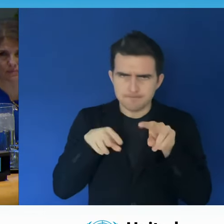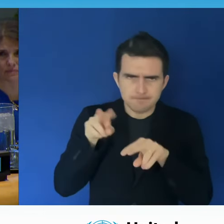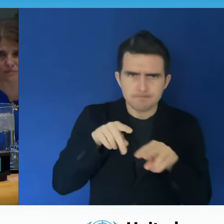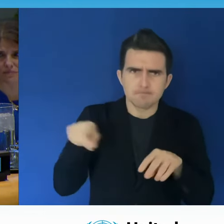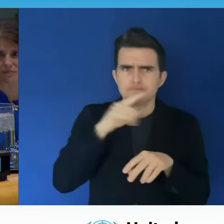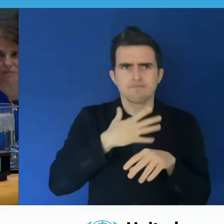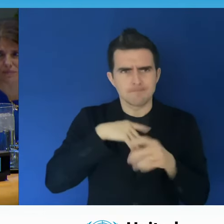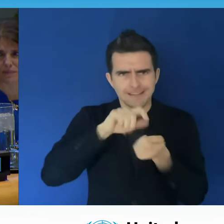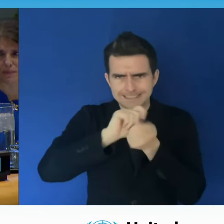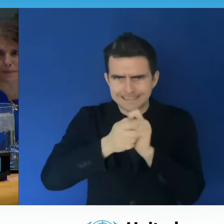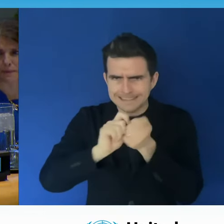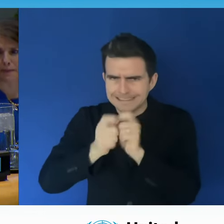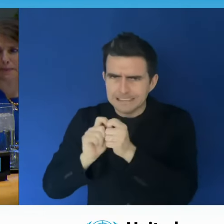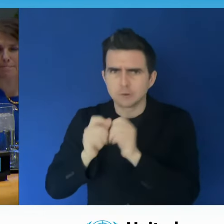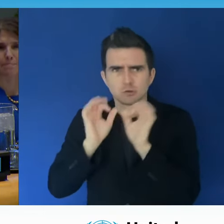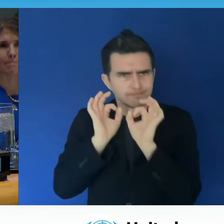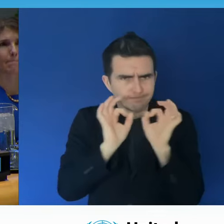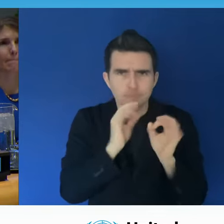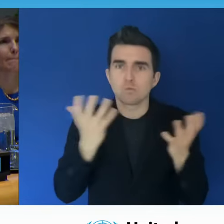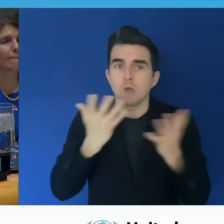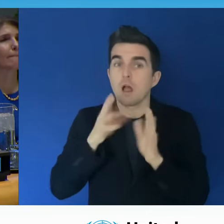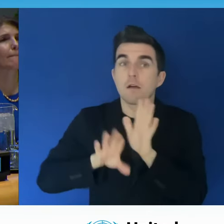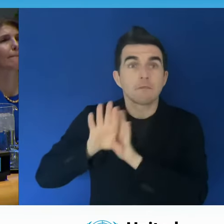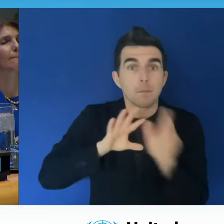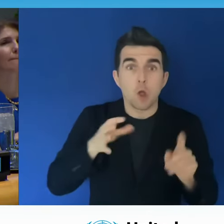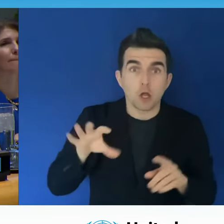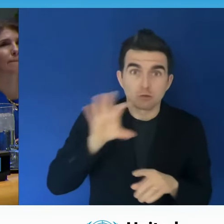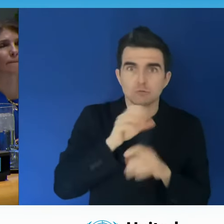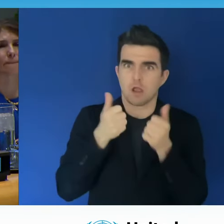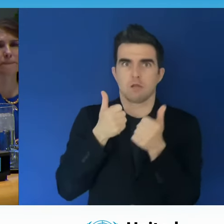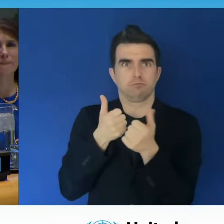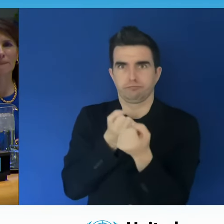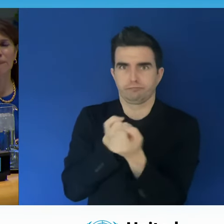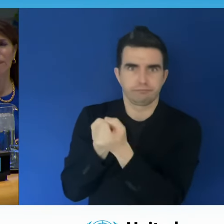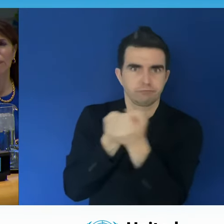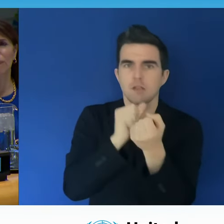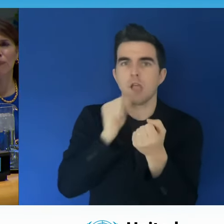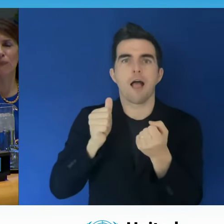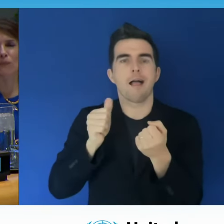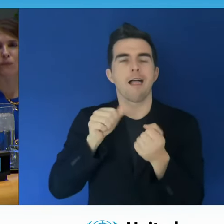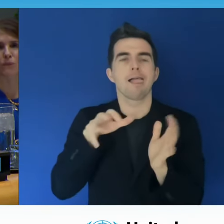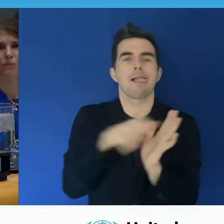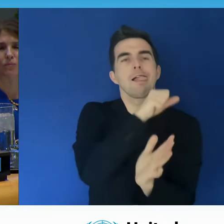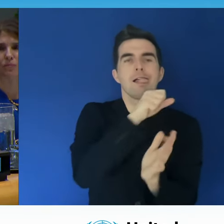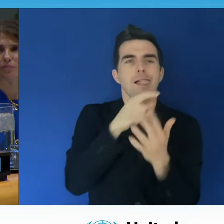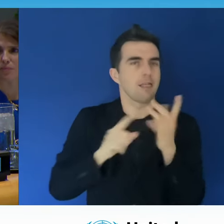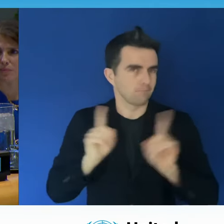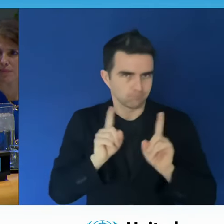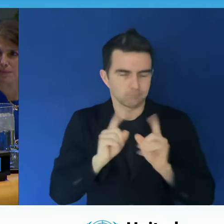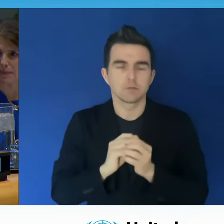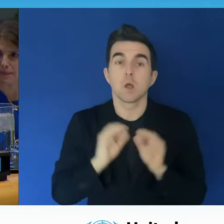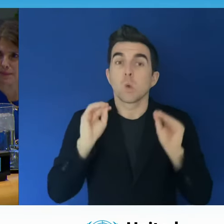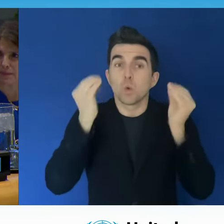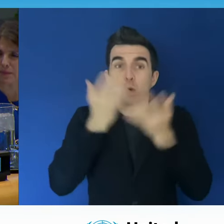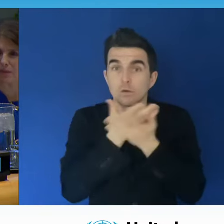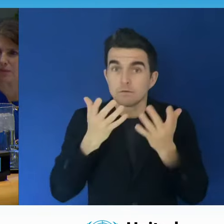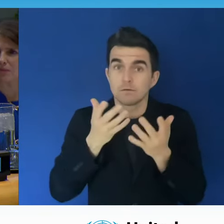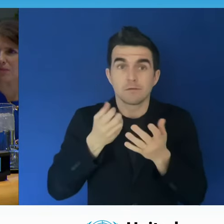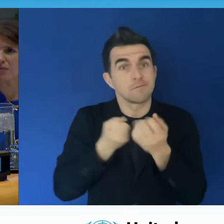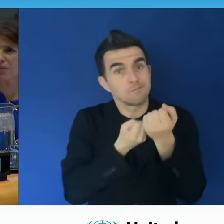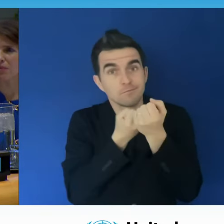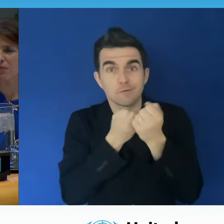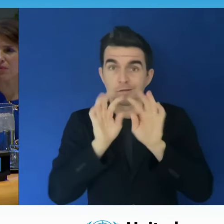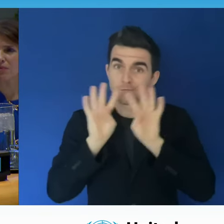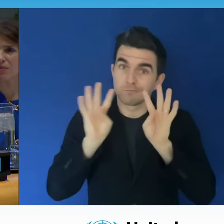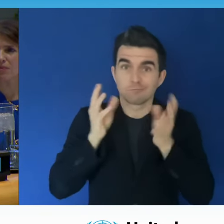work. Developed countries must also keep their promises on climate finance, and governments must make generous contributions